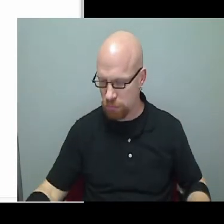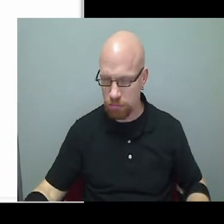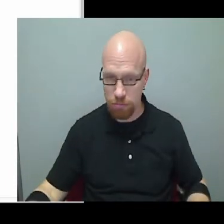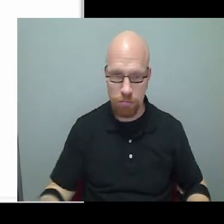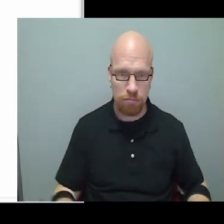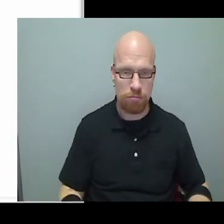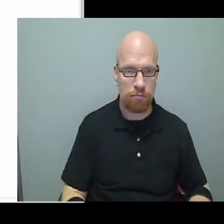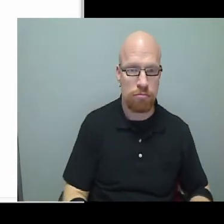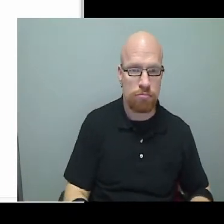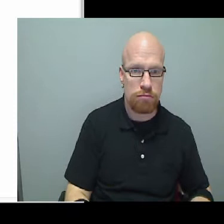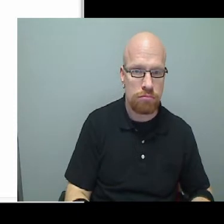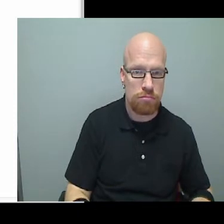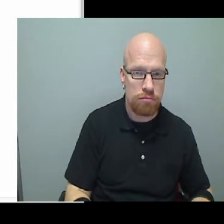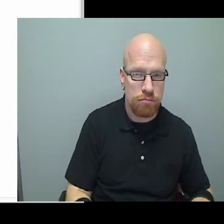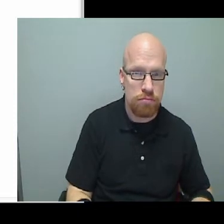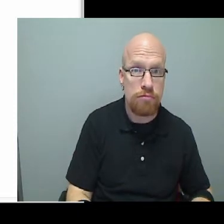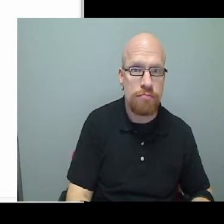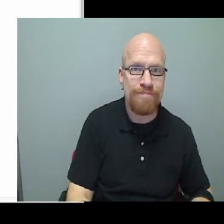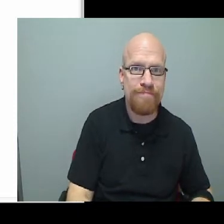line.